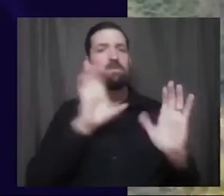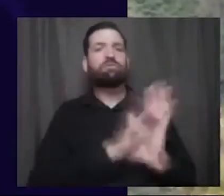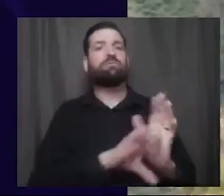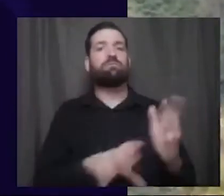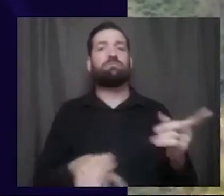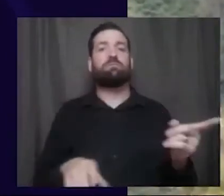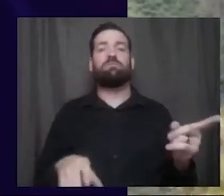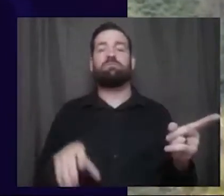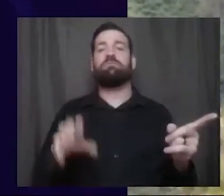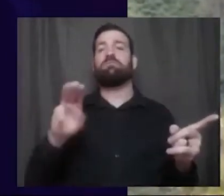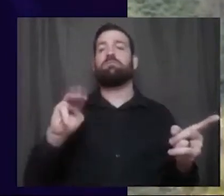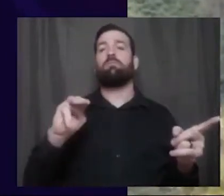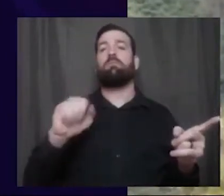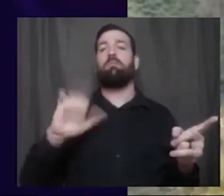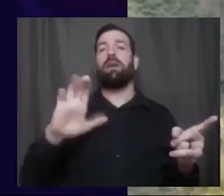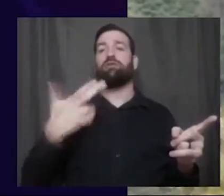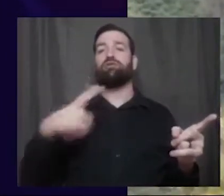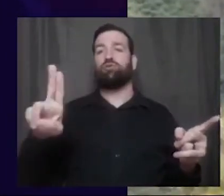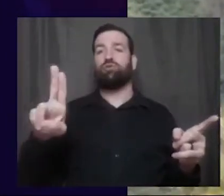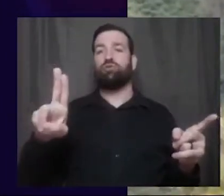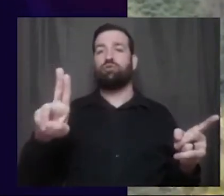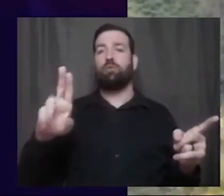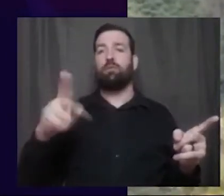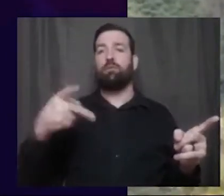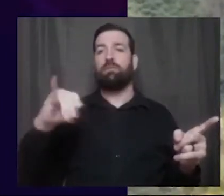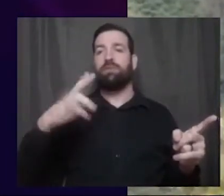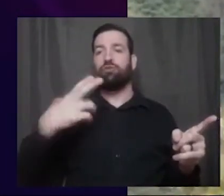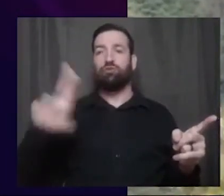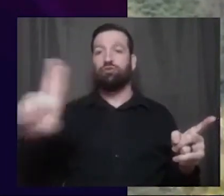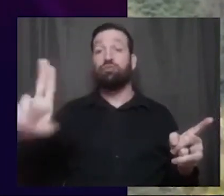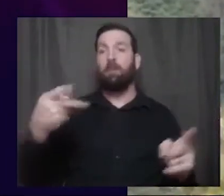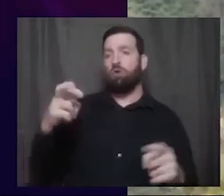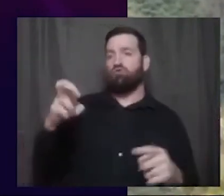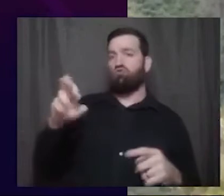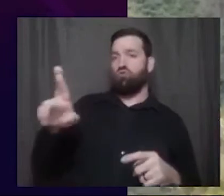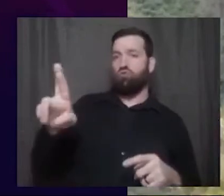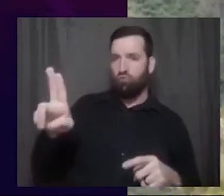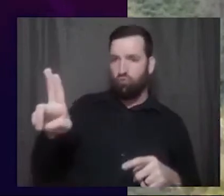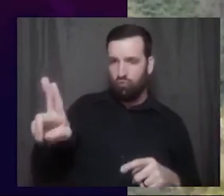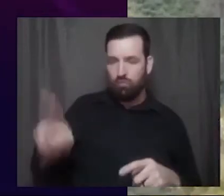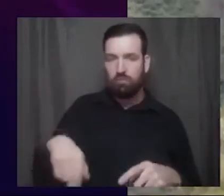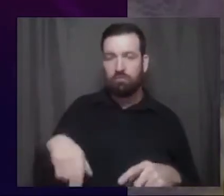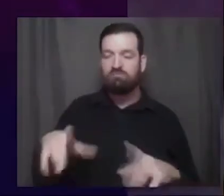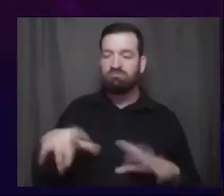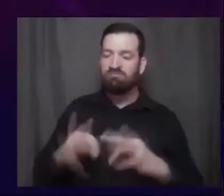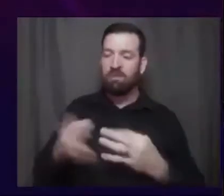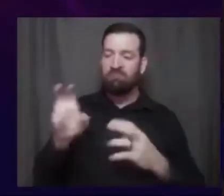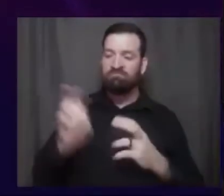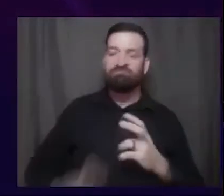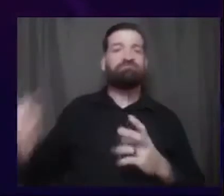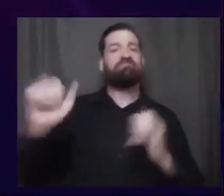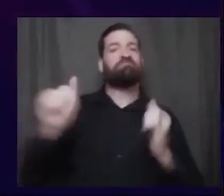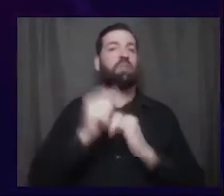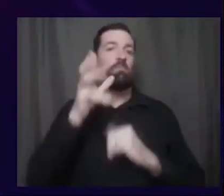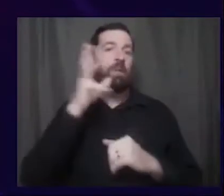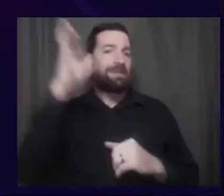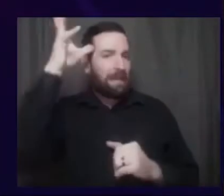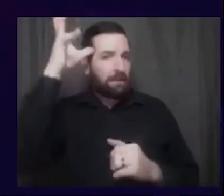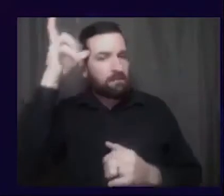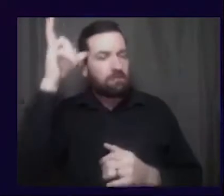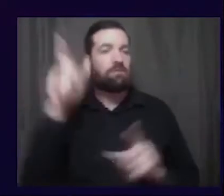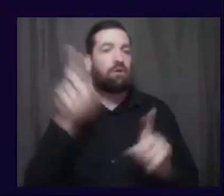Picchu. So in Peru, we went as a family. We traveled with my mom and dad also. So it was kind